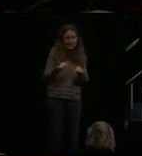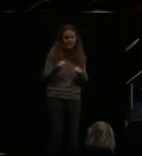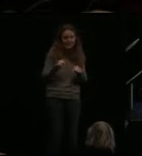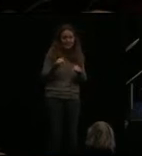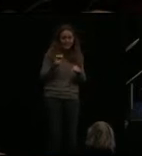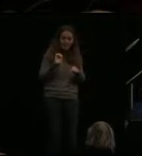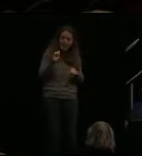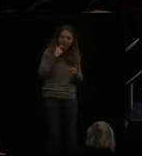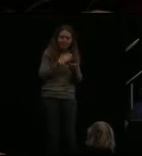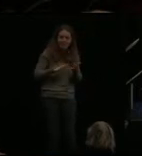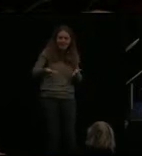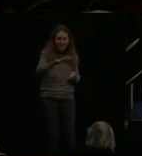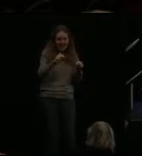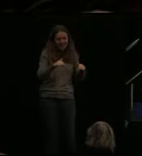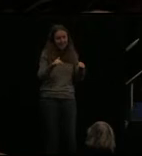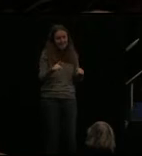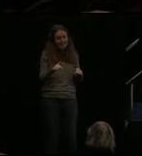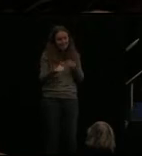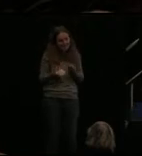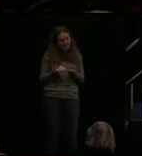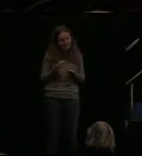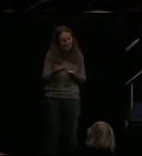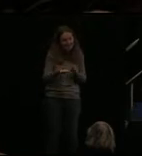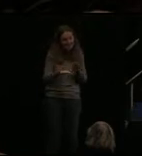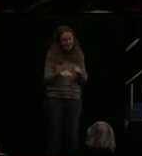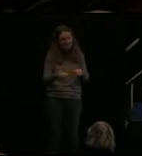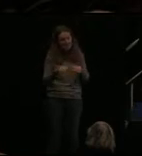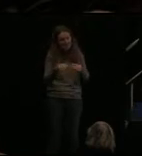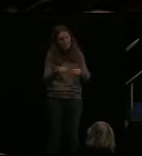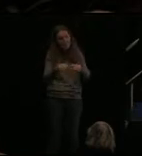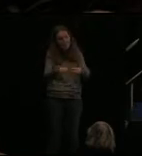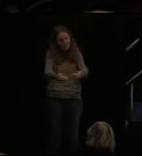land, step by step moving forward.